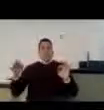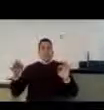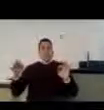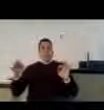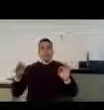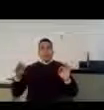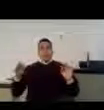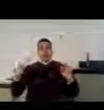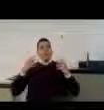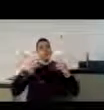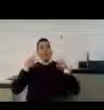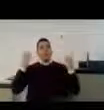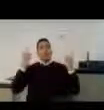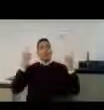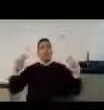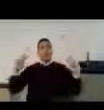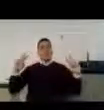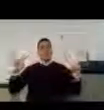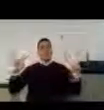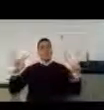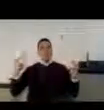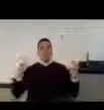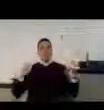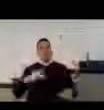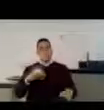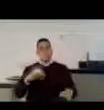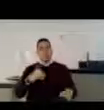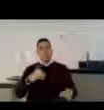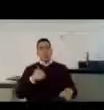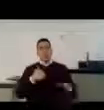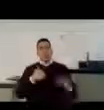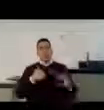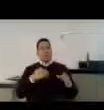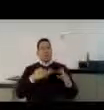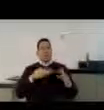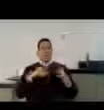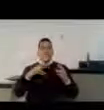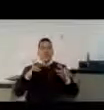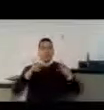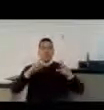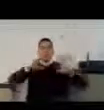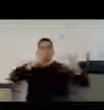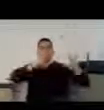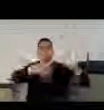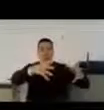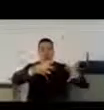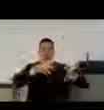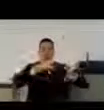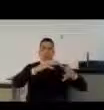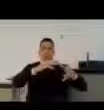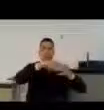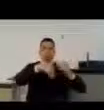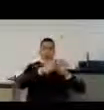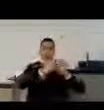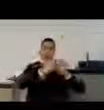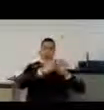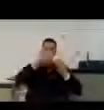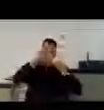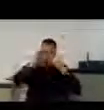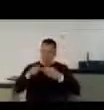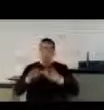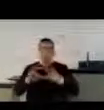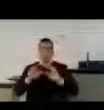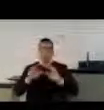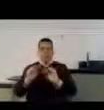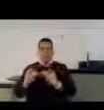educate a child. We've all heard that phrase, right? And I want to start with some participatory research.